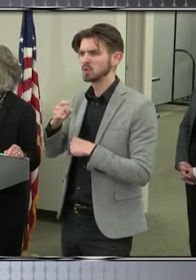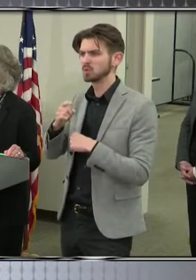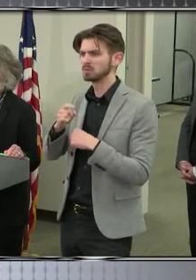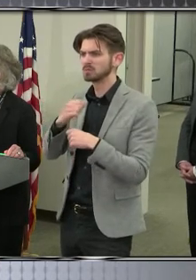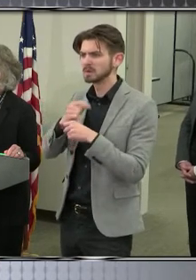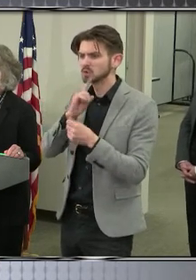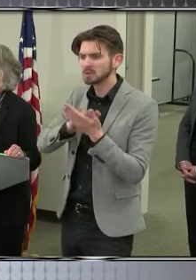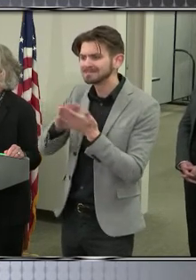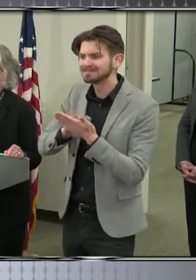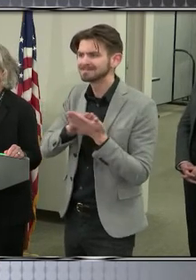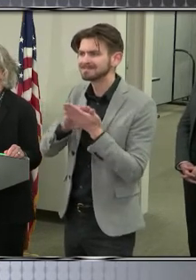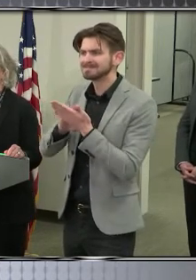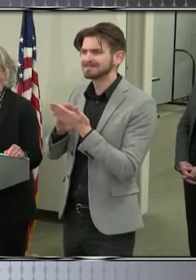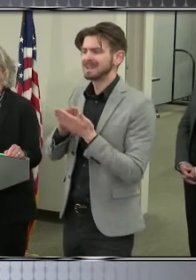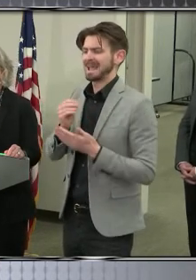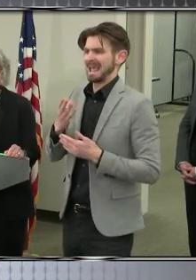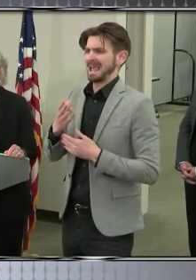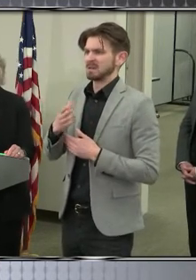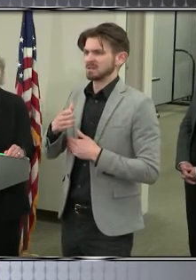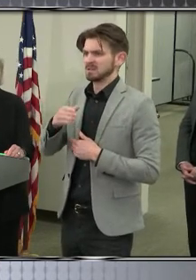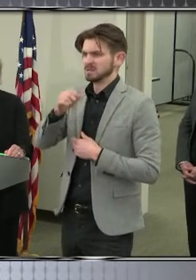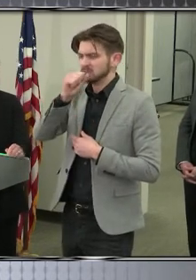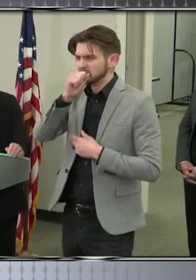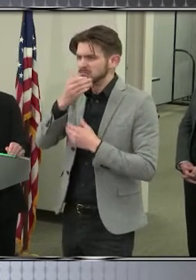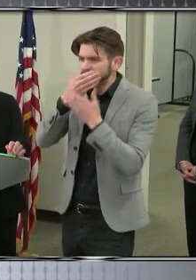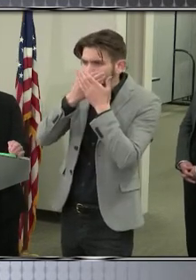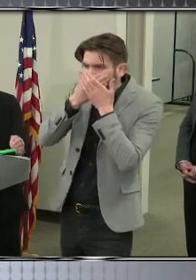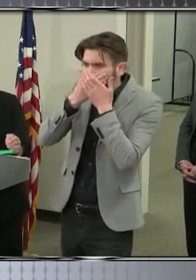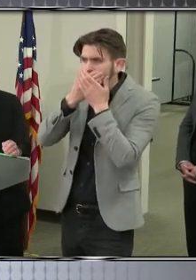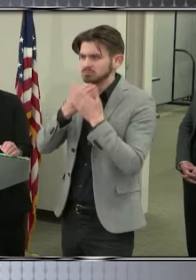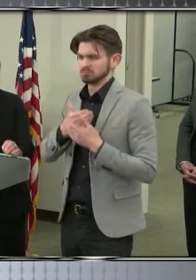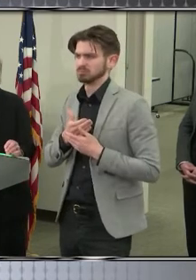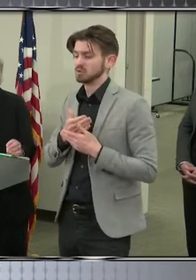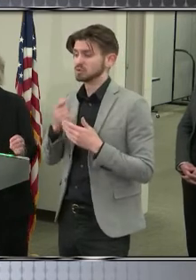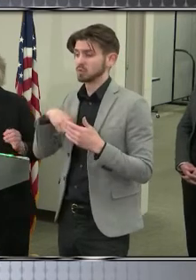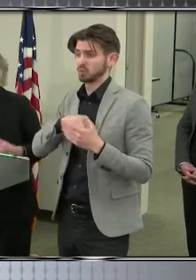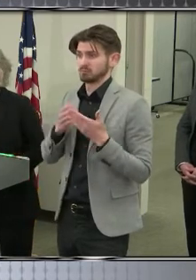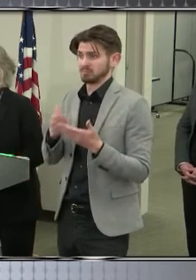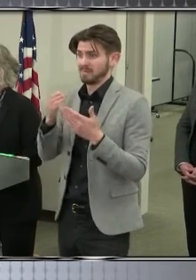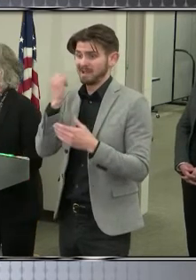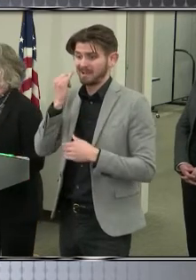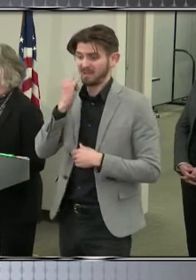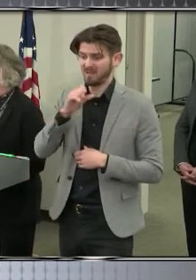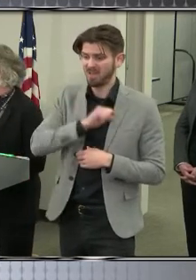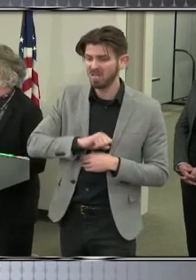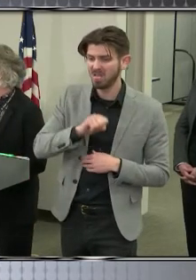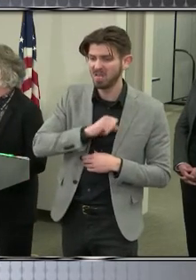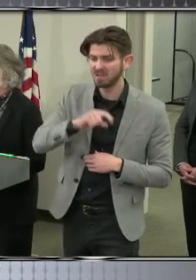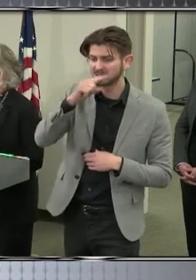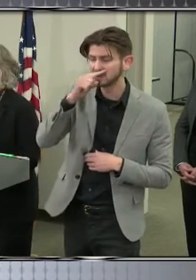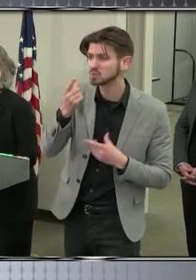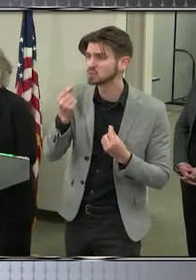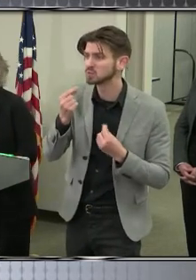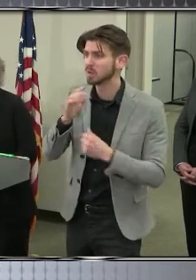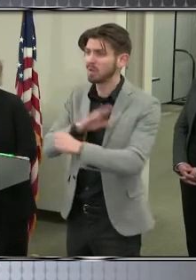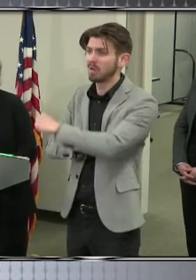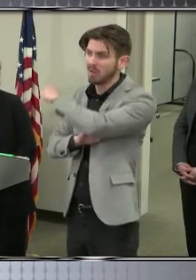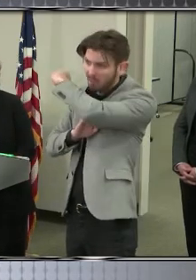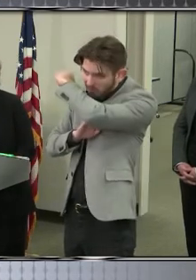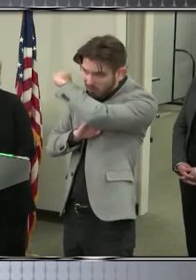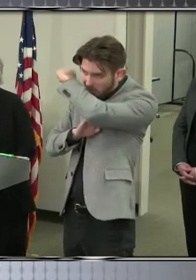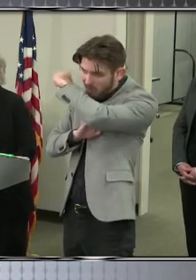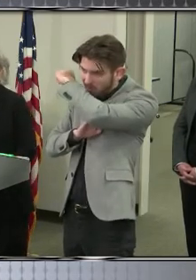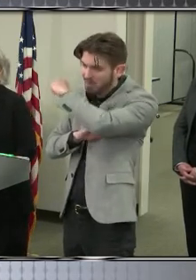and etiquette. So we really recommend if you do have a cough or a sneeze that you cough into your elbow or your